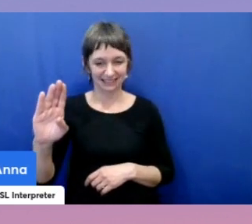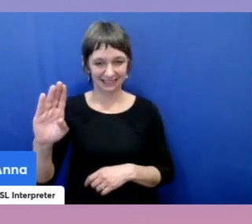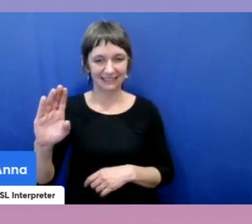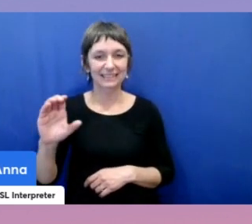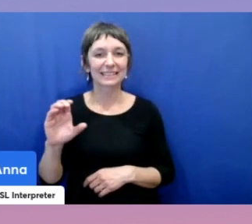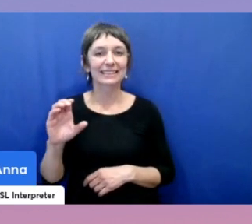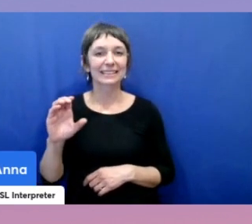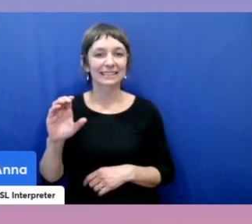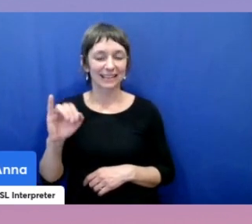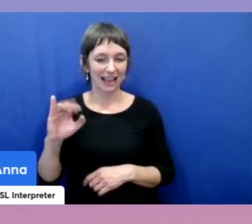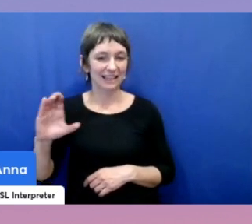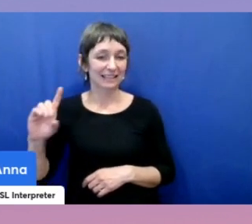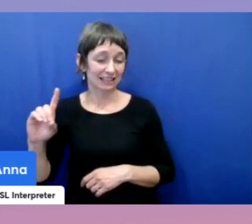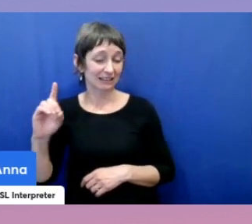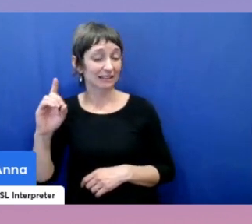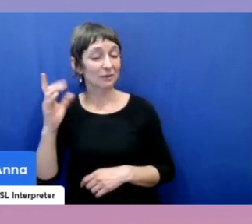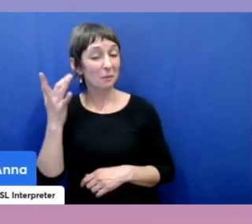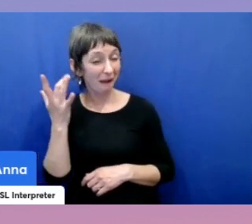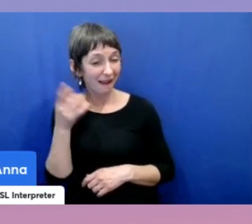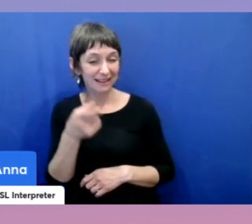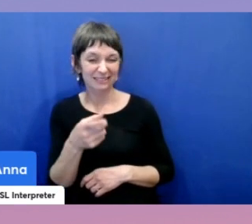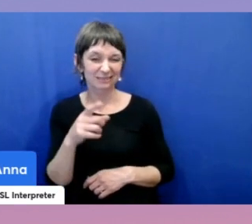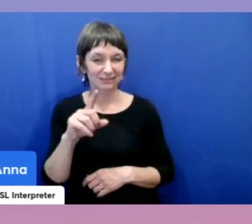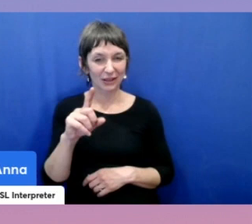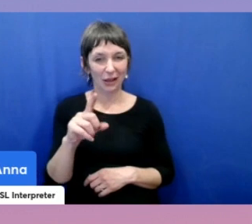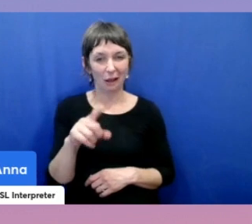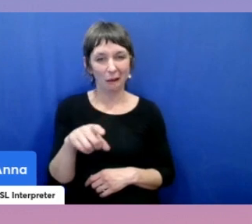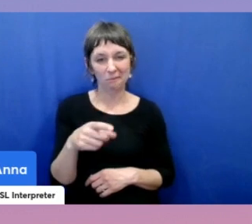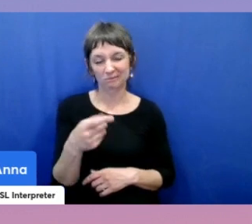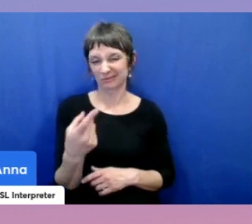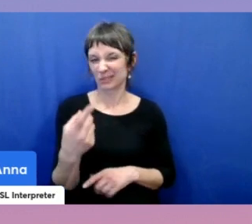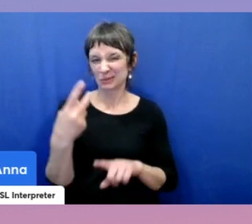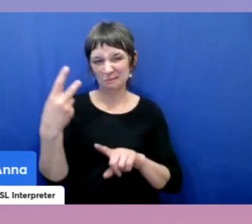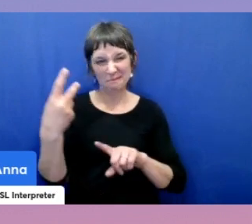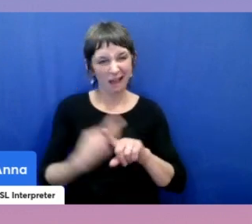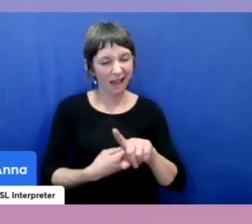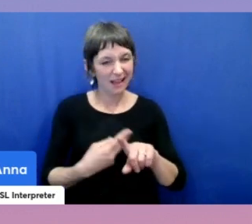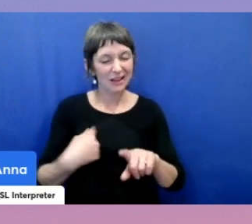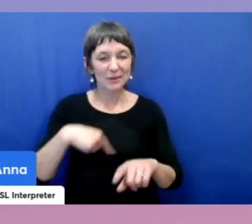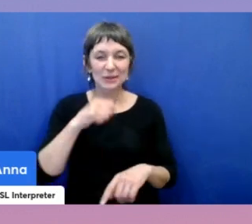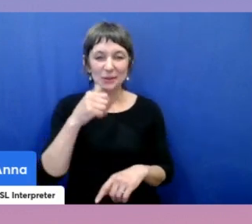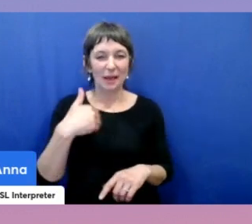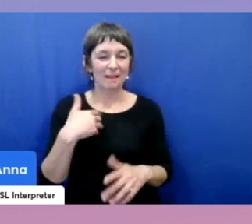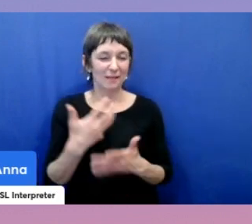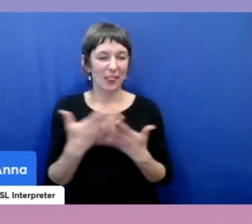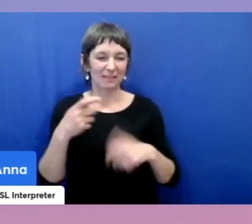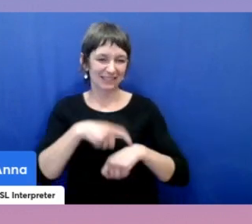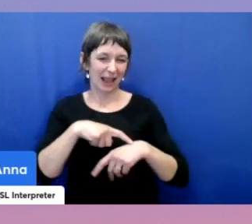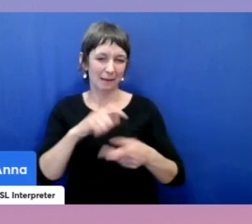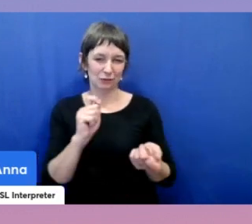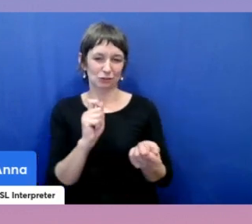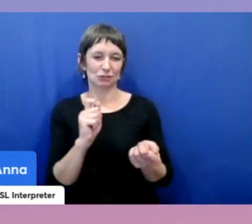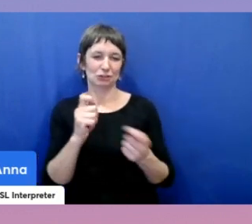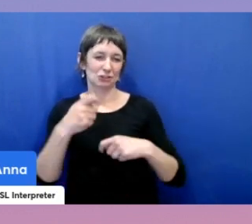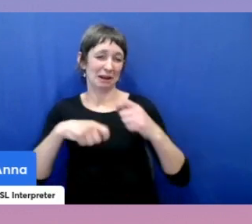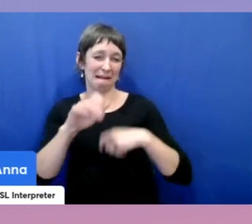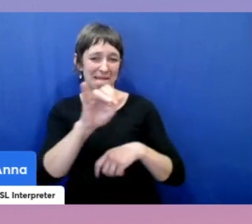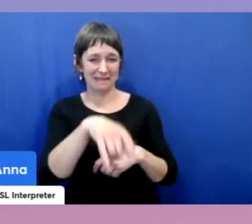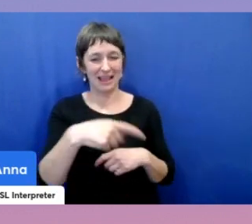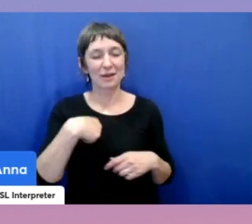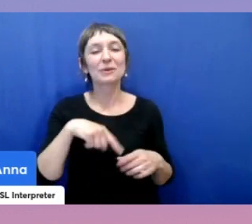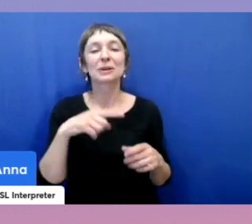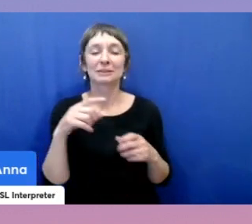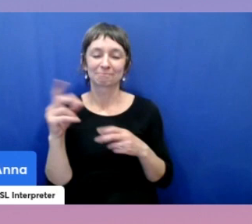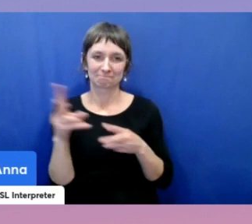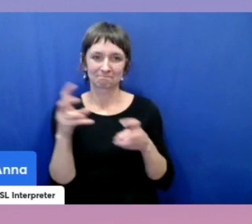CICD, because that is only 2 months, and we have not many time to change this, and we put all metric into Google